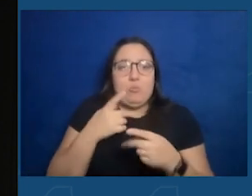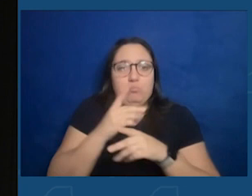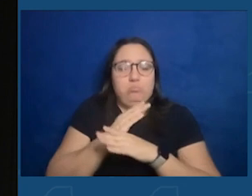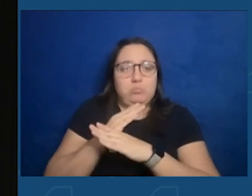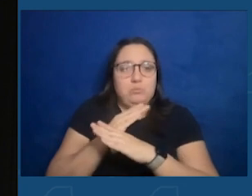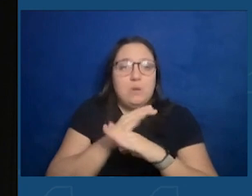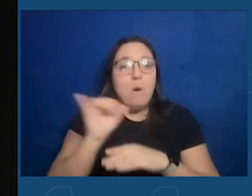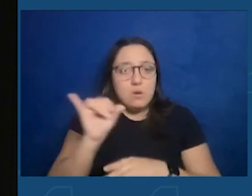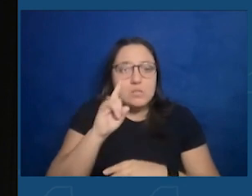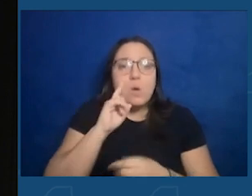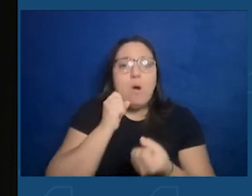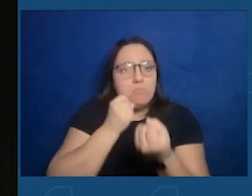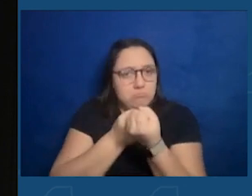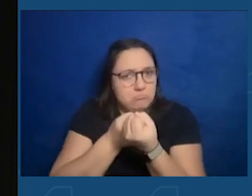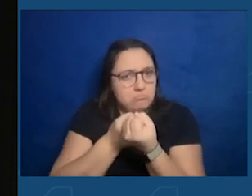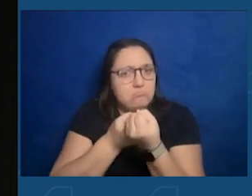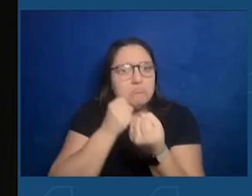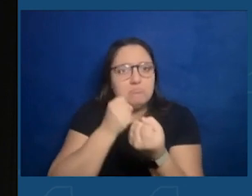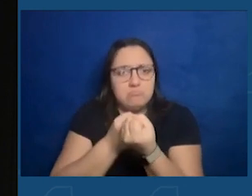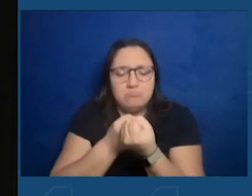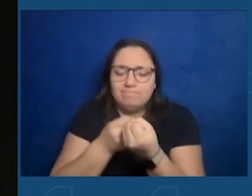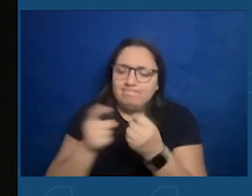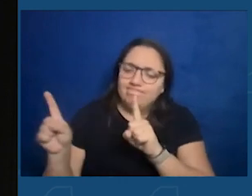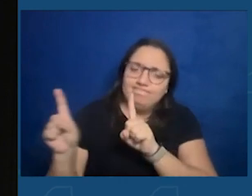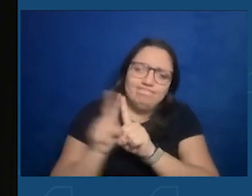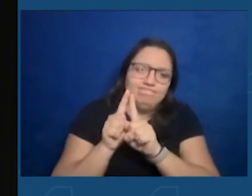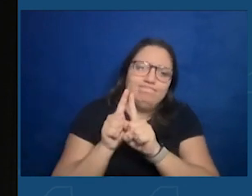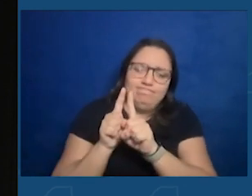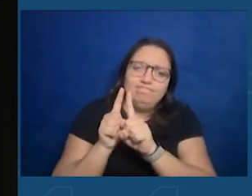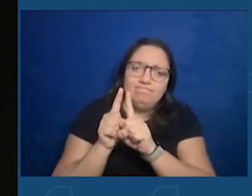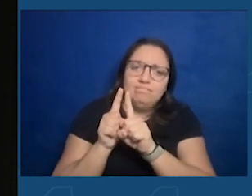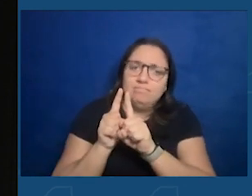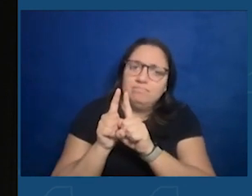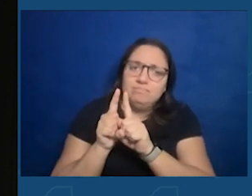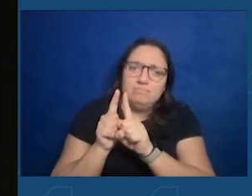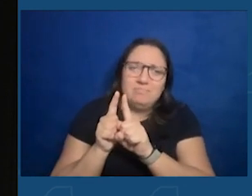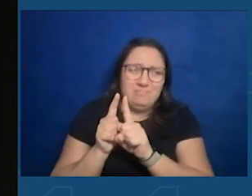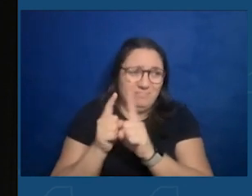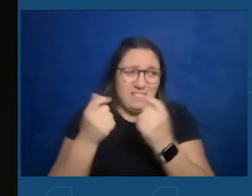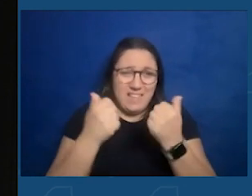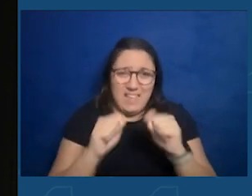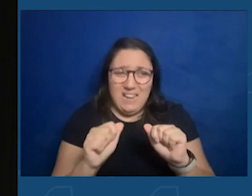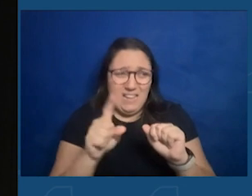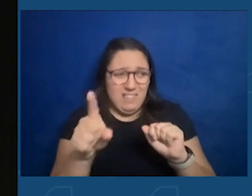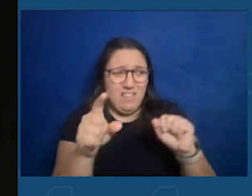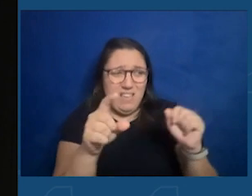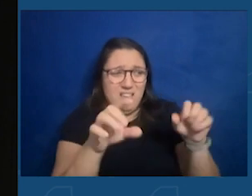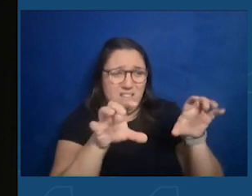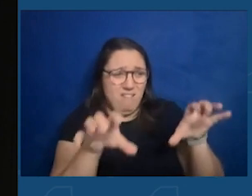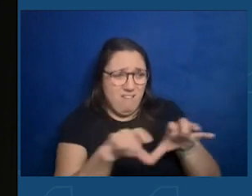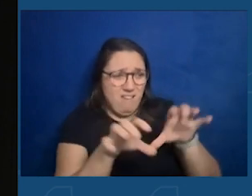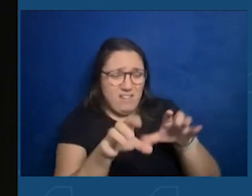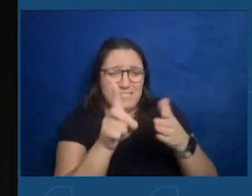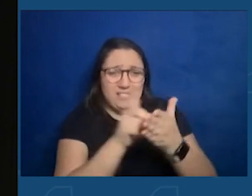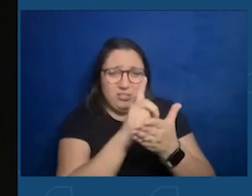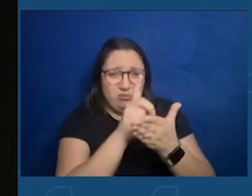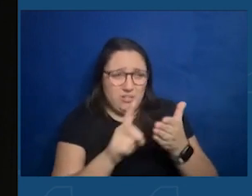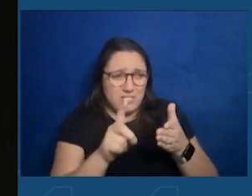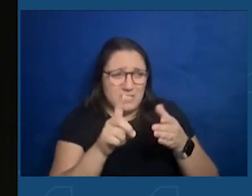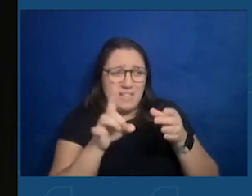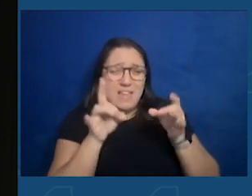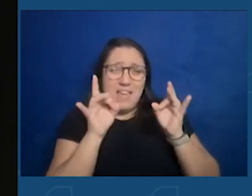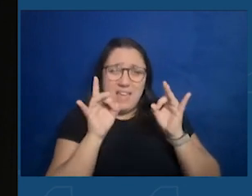with you side by side, shoulder to shoulder, and call out all acts of discrimination, hate crimes, and acts of violence,